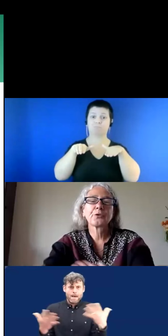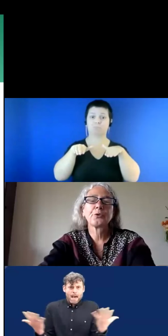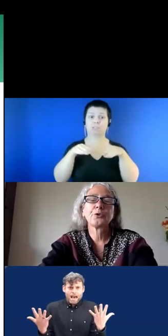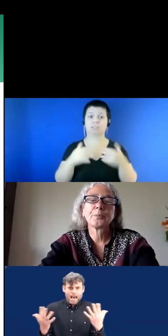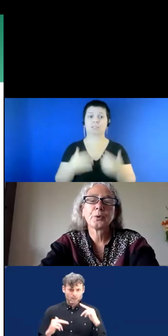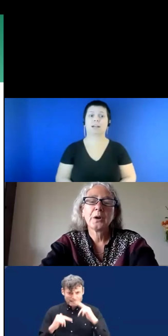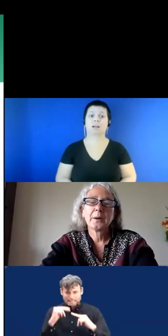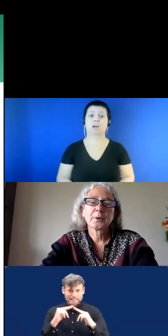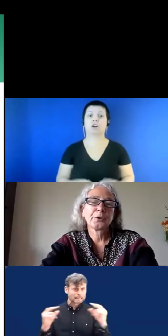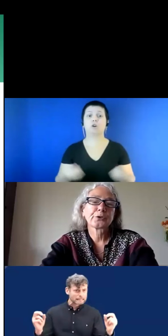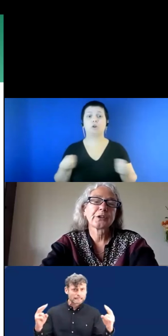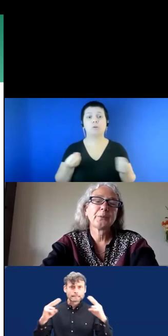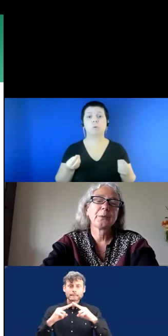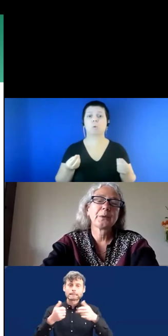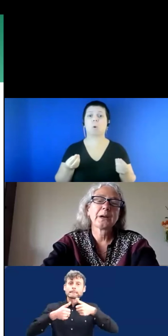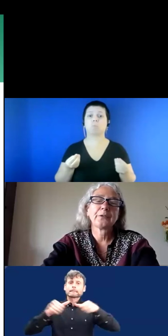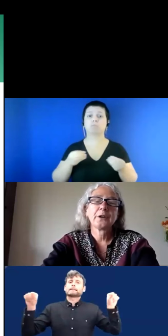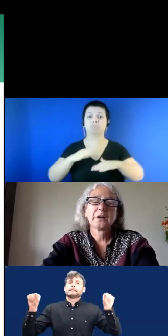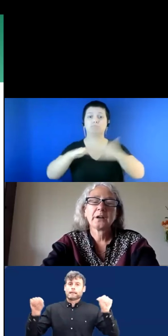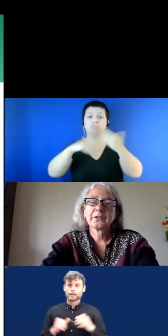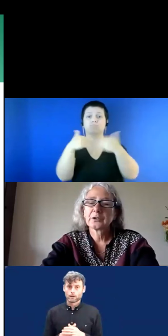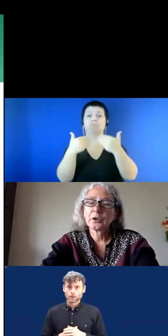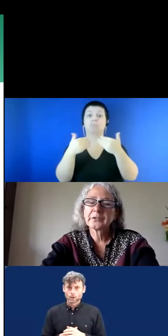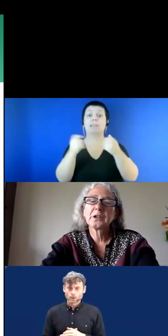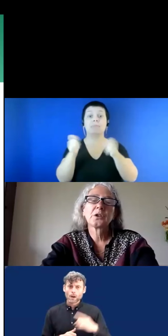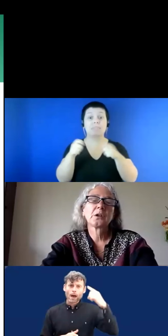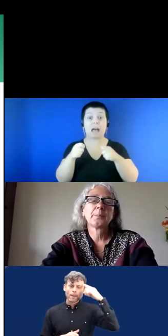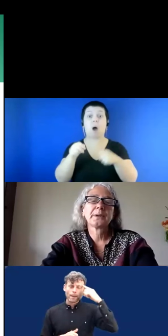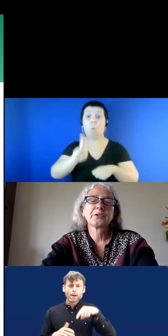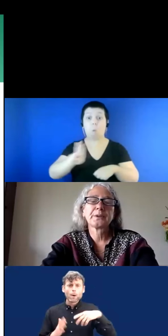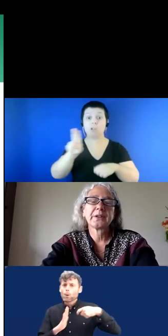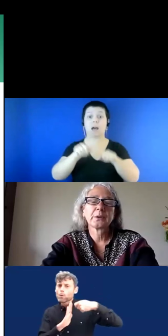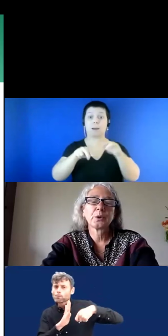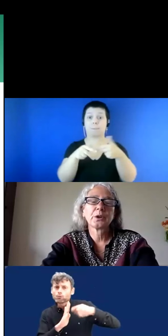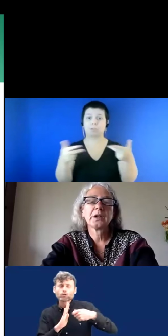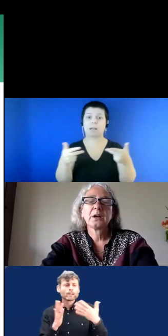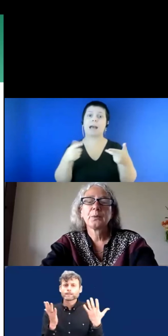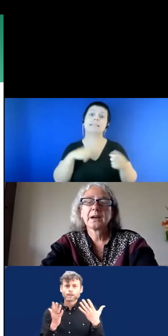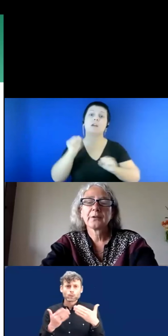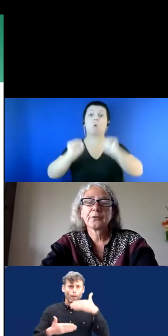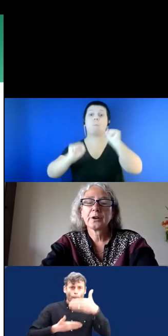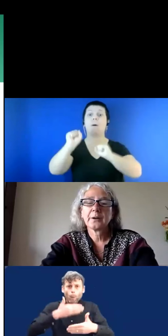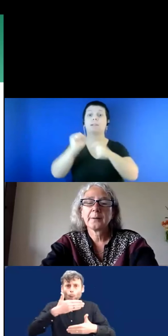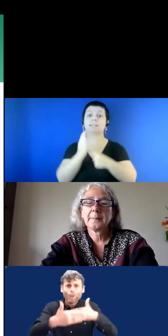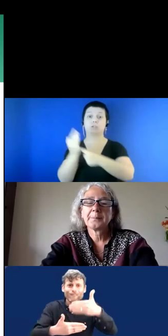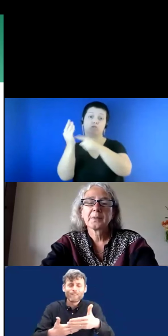development to usable products. And we will have technology companies present their work. We